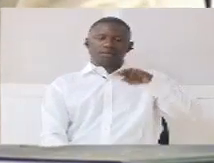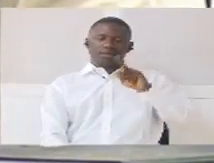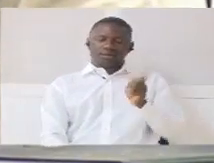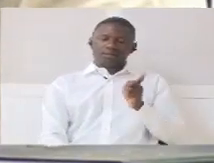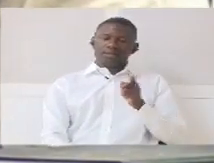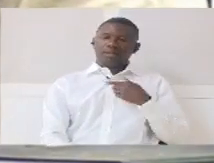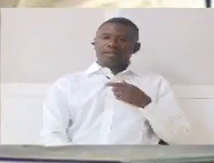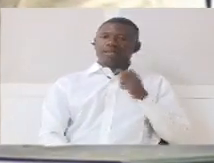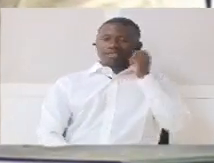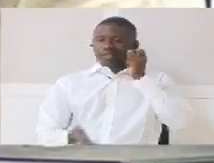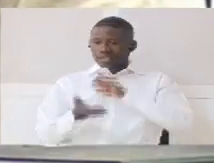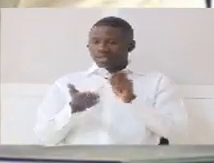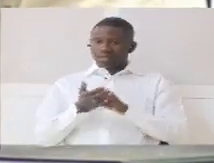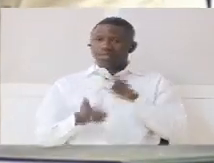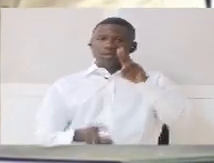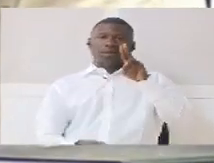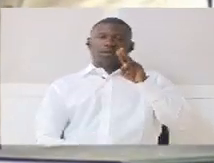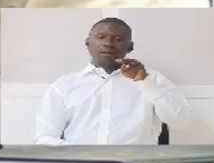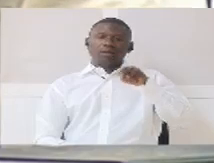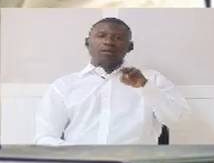current Secretary General. Nuhature.